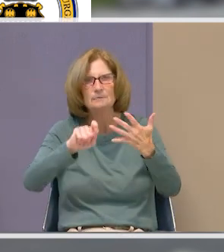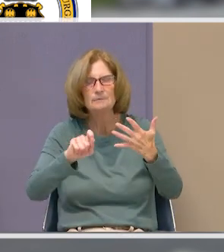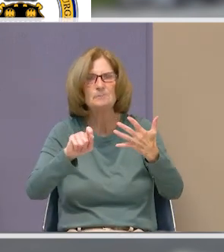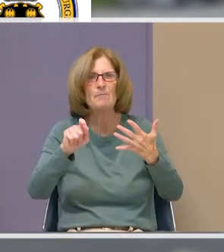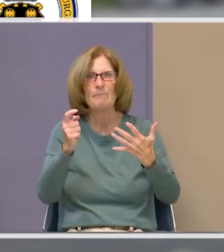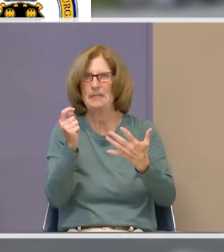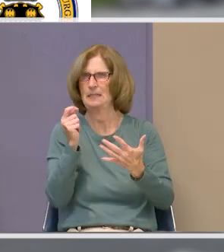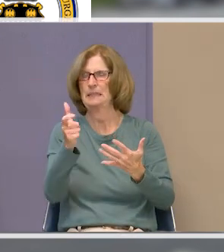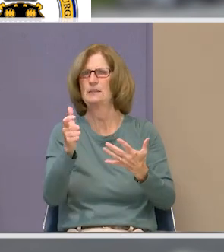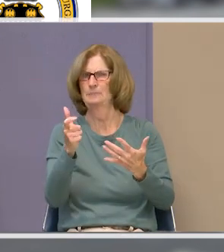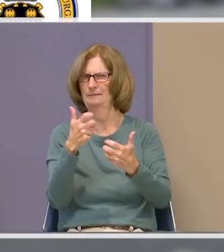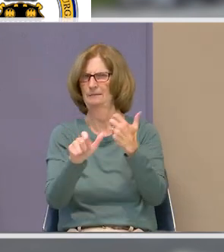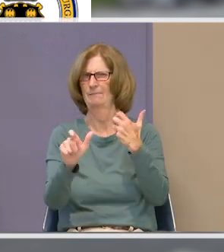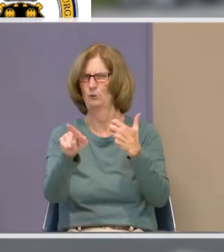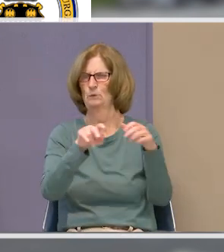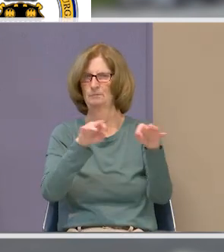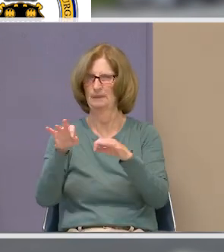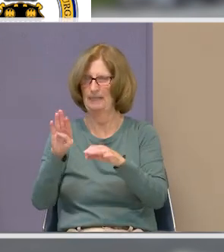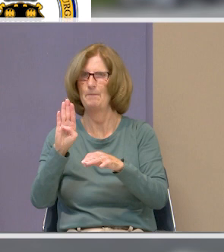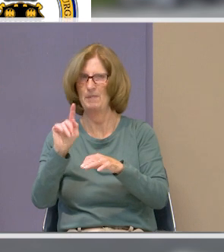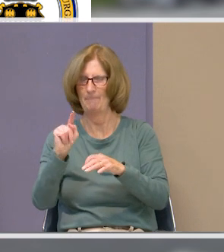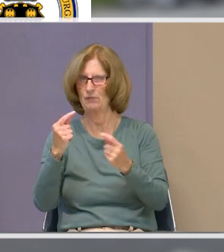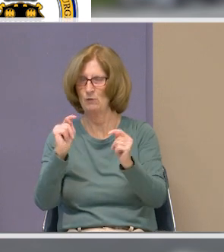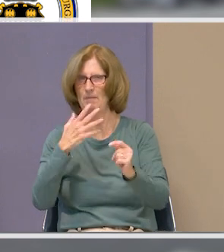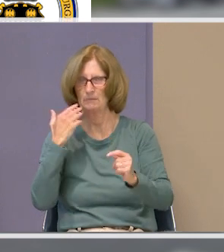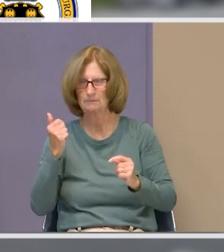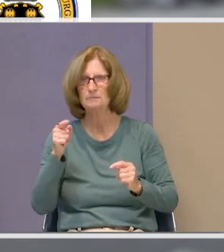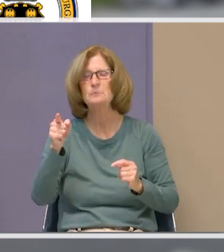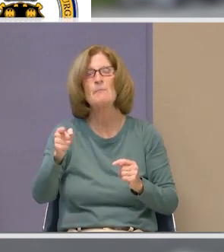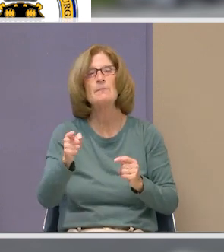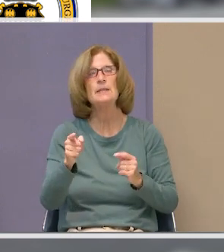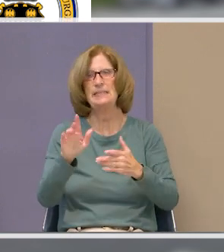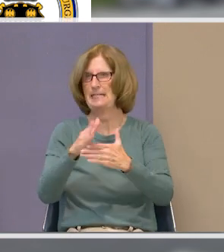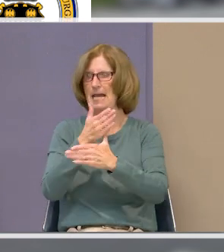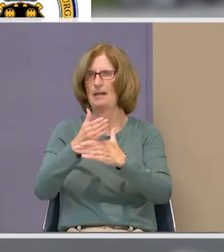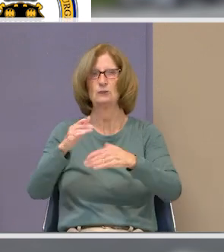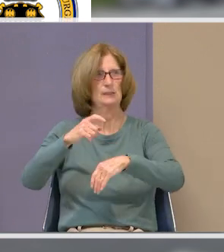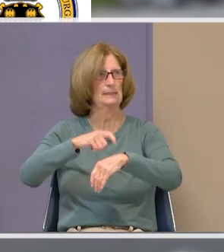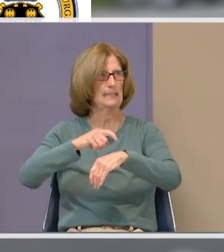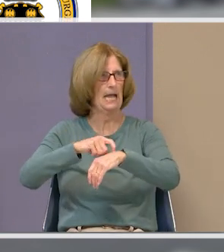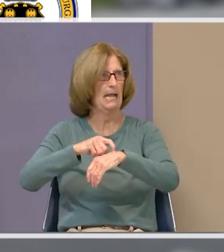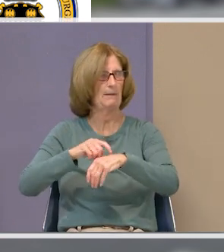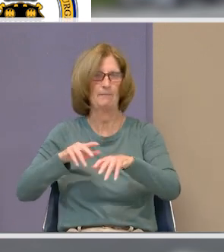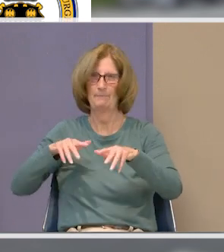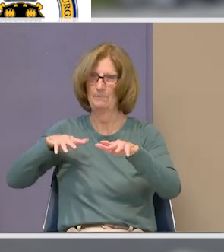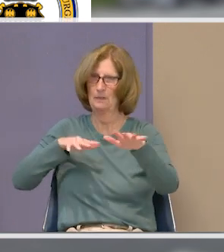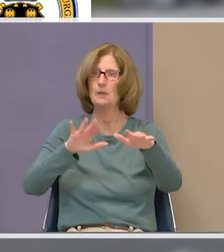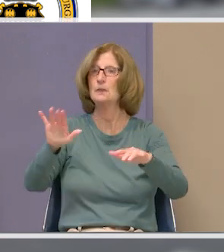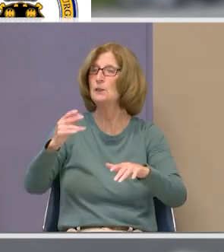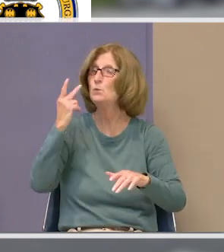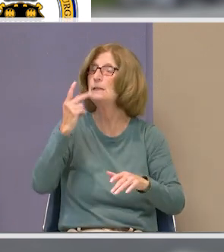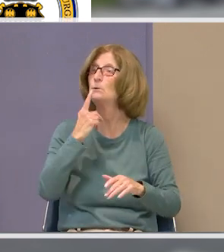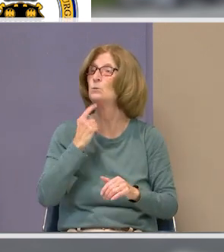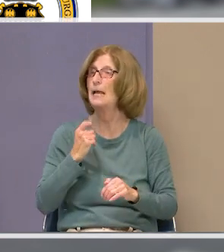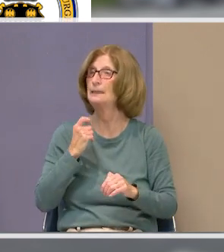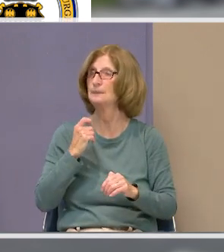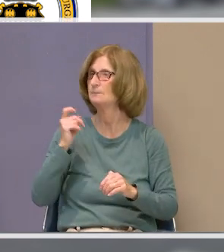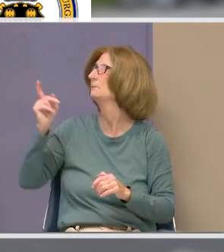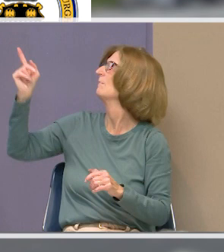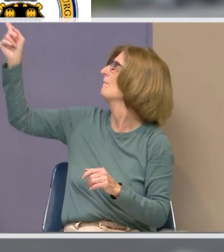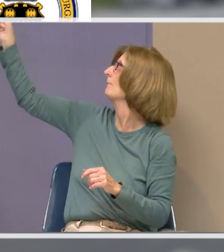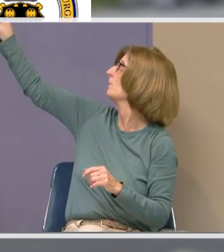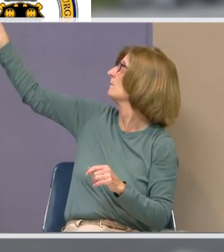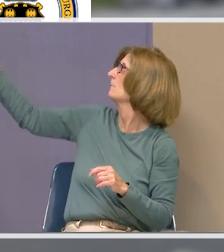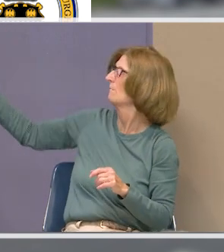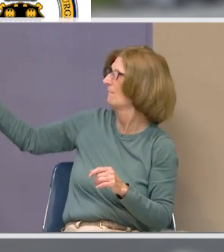explain, but I will do my best. So we are looking at the average travel delay here, and this is in minutes. So the no-build